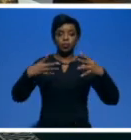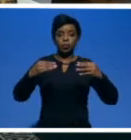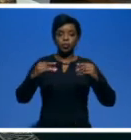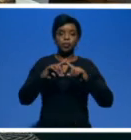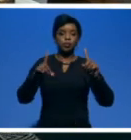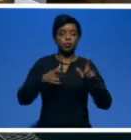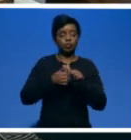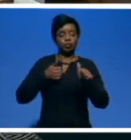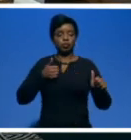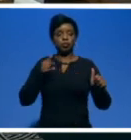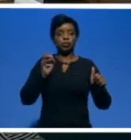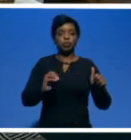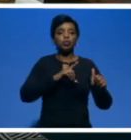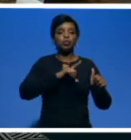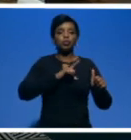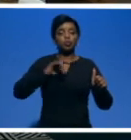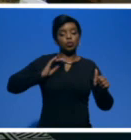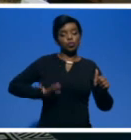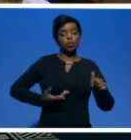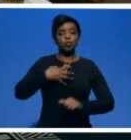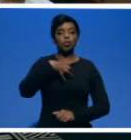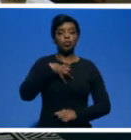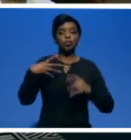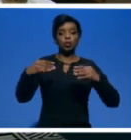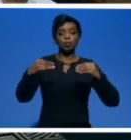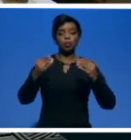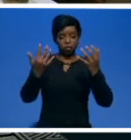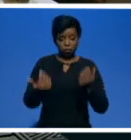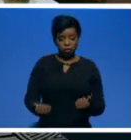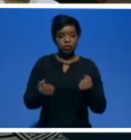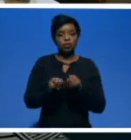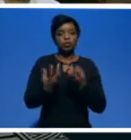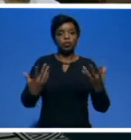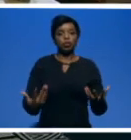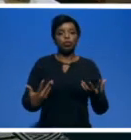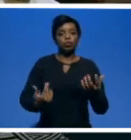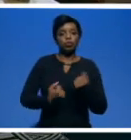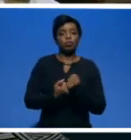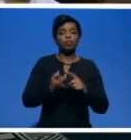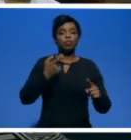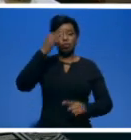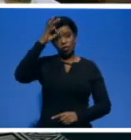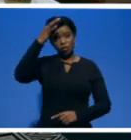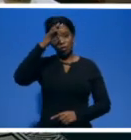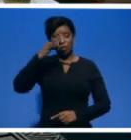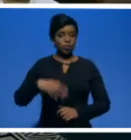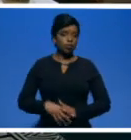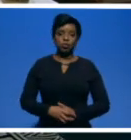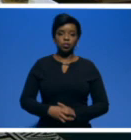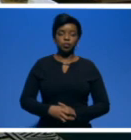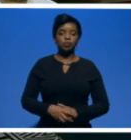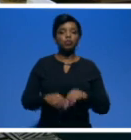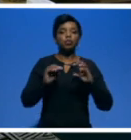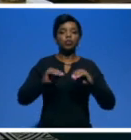gaps because women-owned businesses are not receiving a lot of procurement contracts from government. There is also the same challenge in the